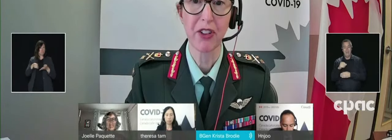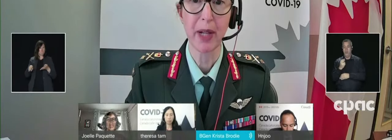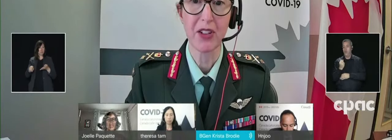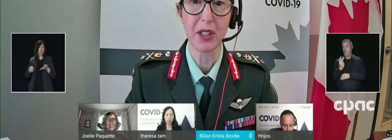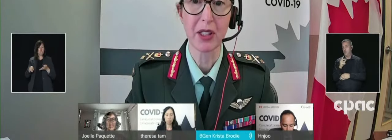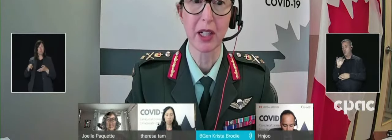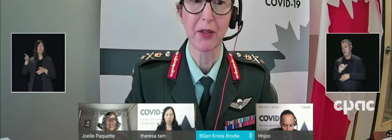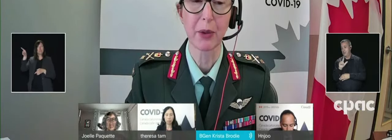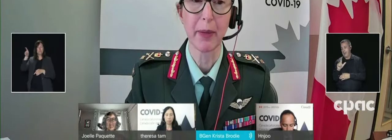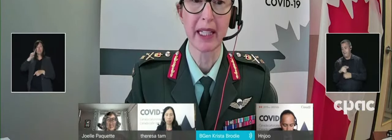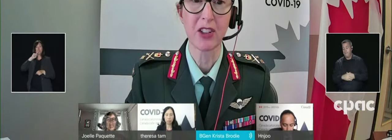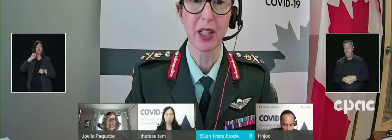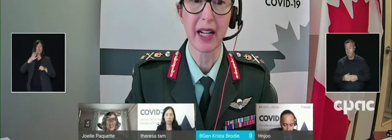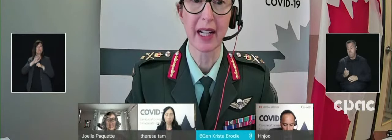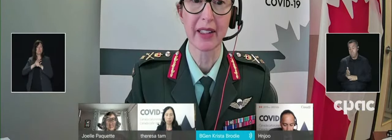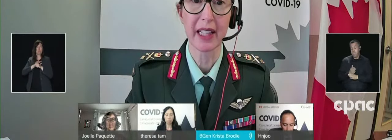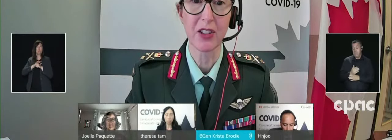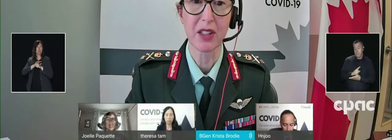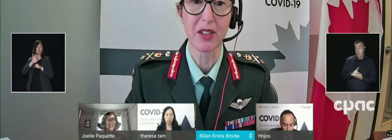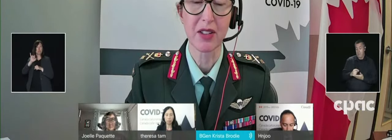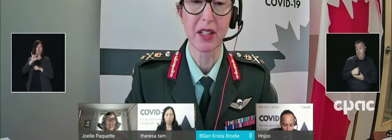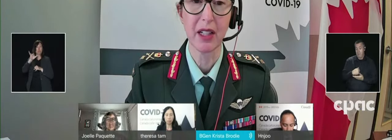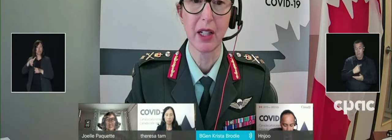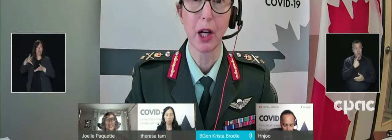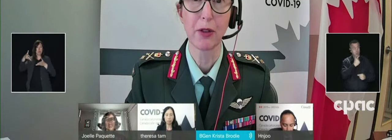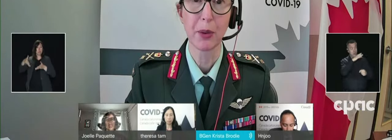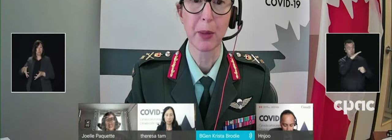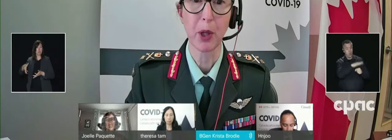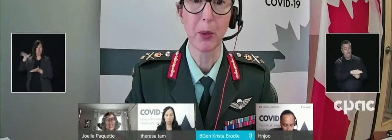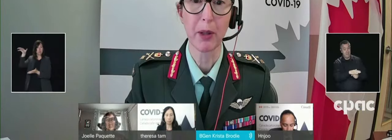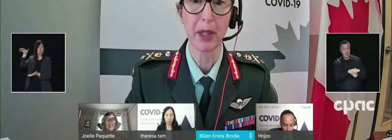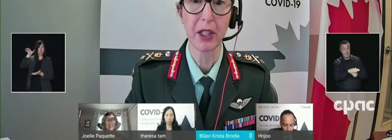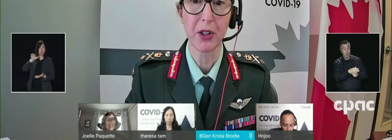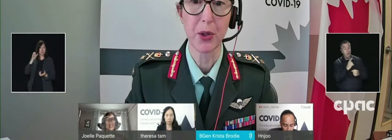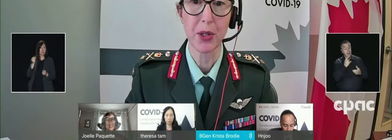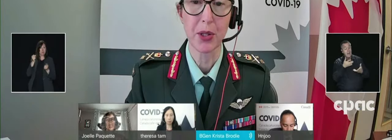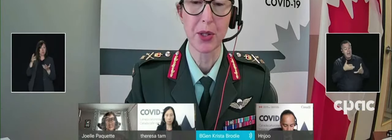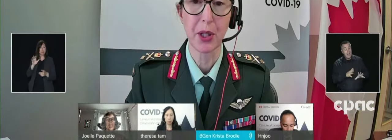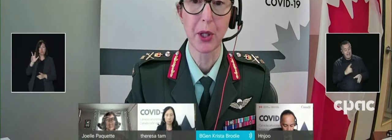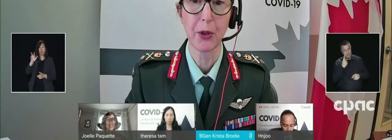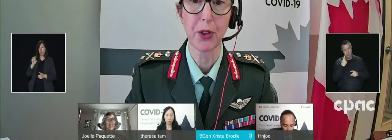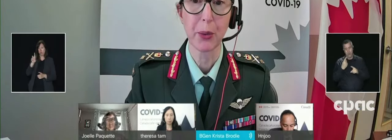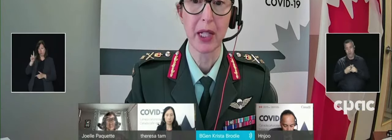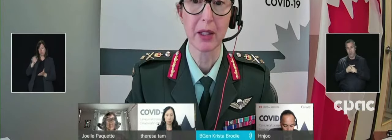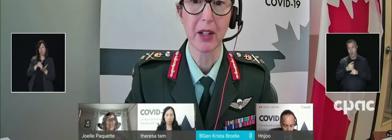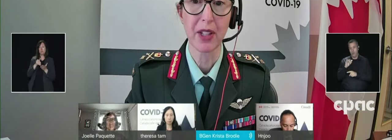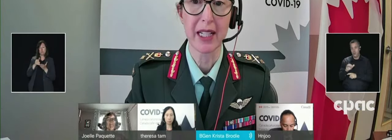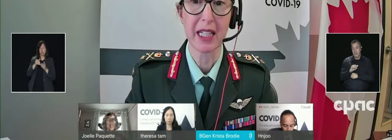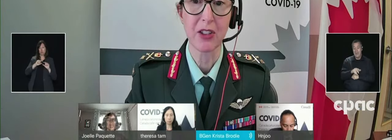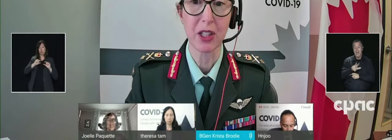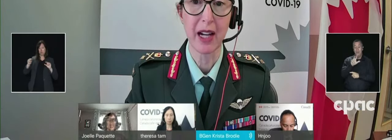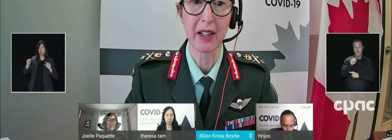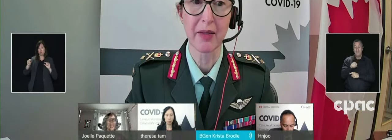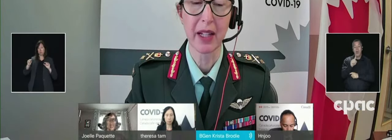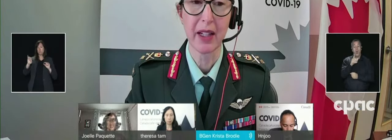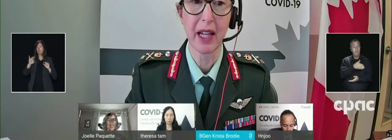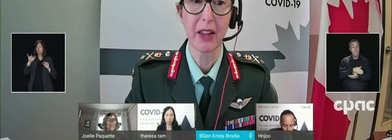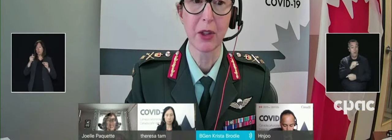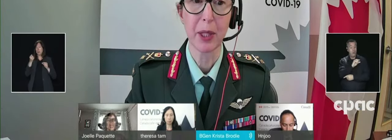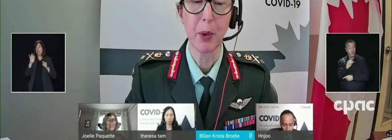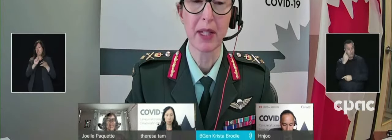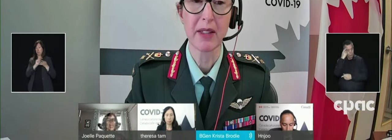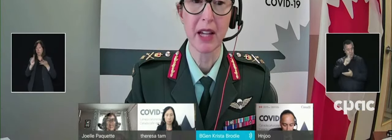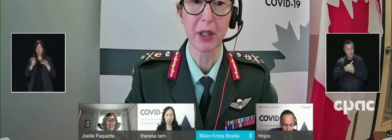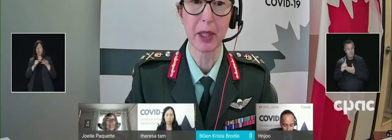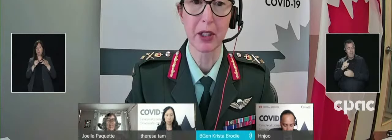received confirmation of the remaining July allocations of 3.1 million doses for the week of 19 July